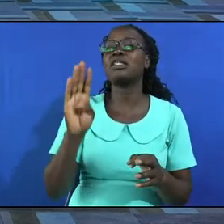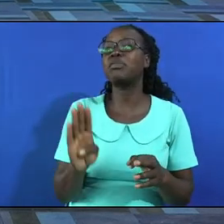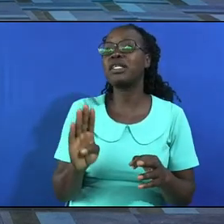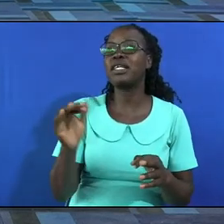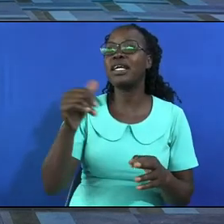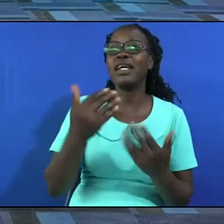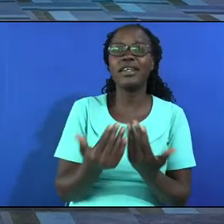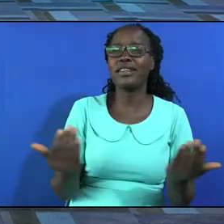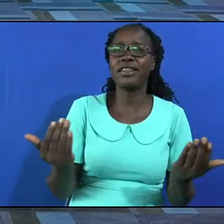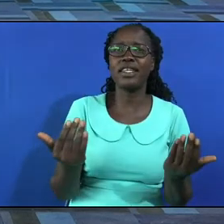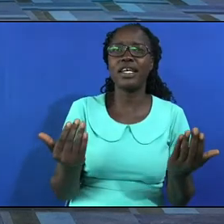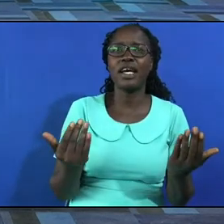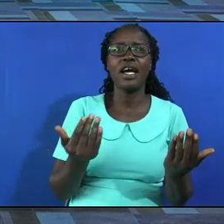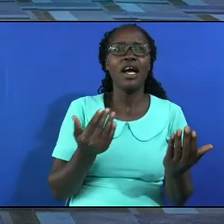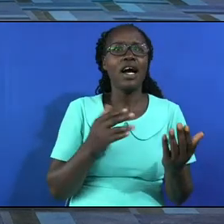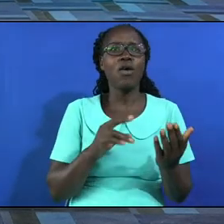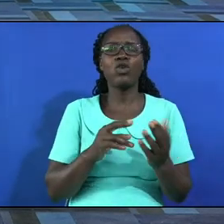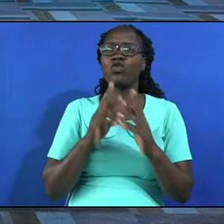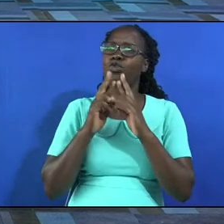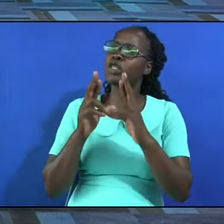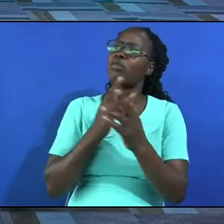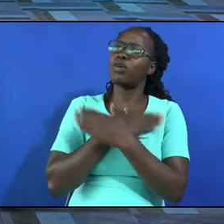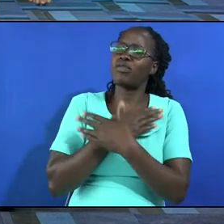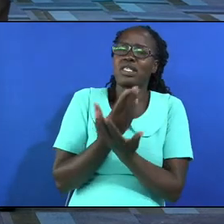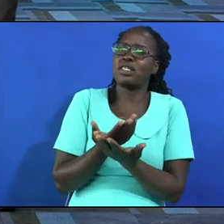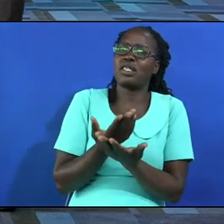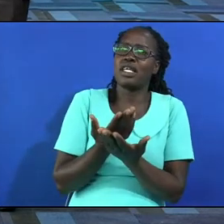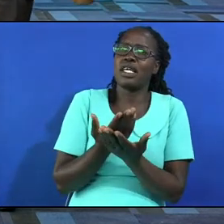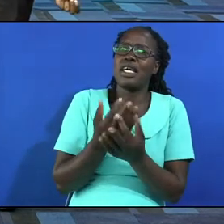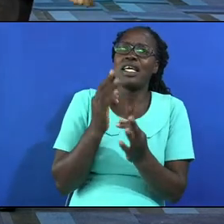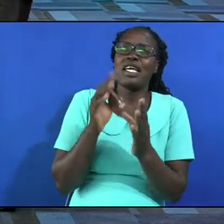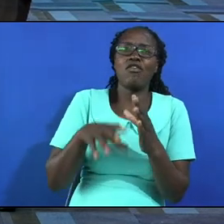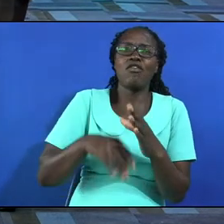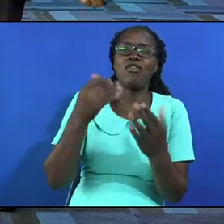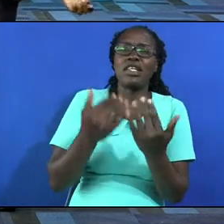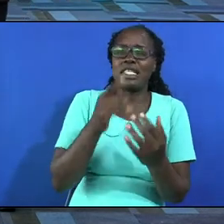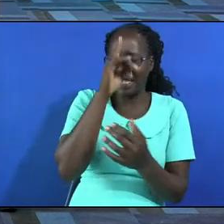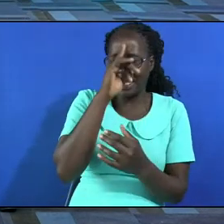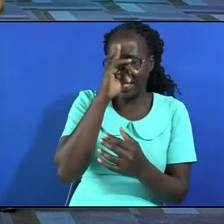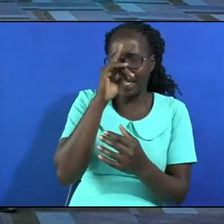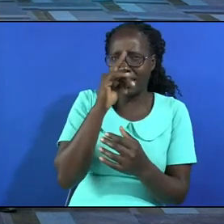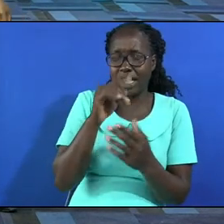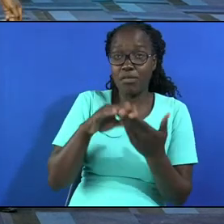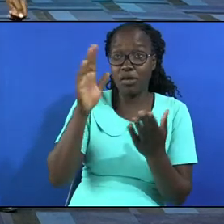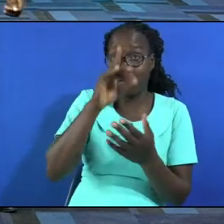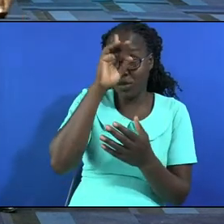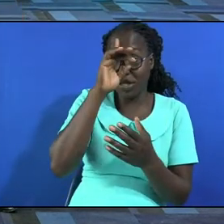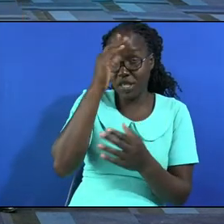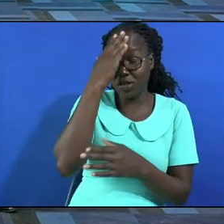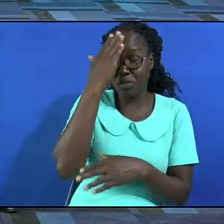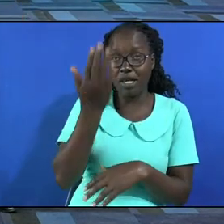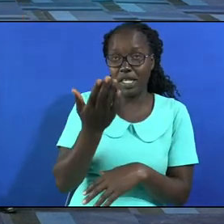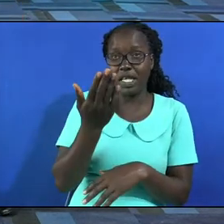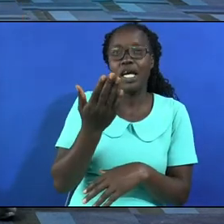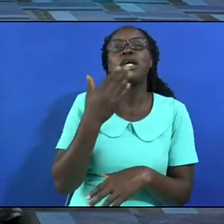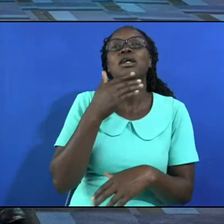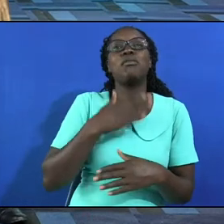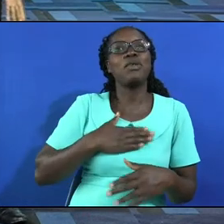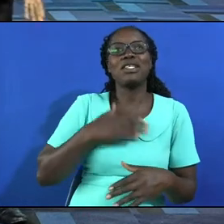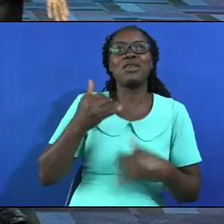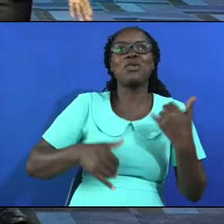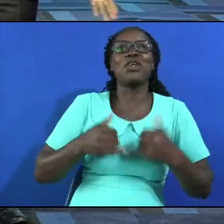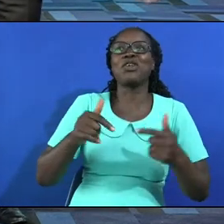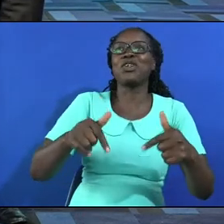what? Anything. I want you to respond, friends. If you find things very serious, they will be more serious on Monday. Let's enjoy today.